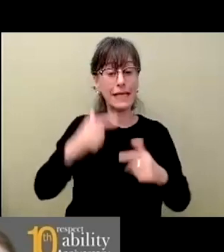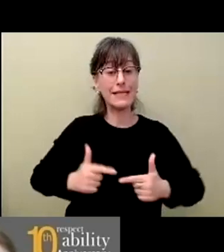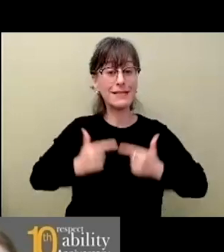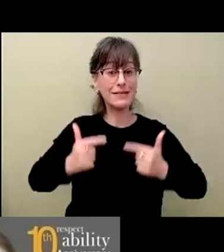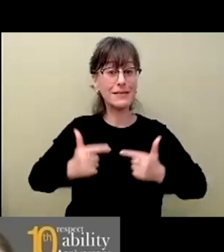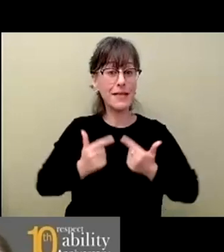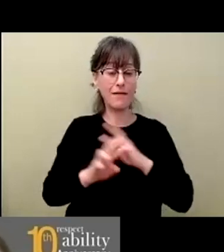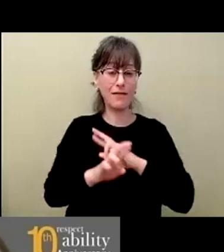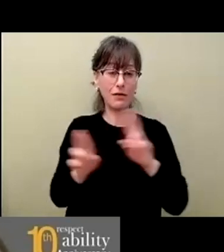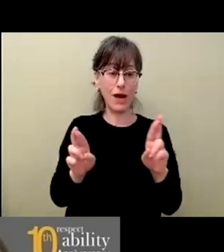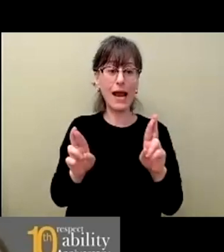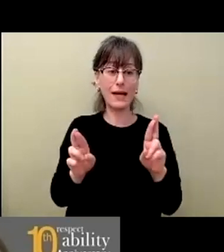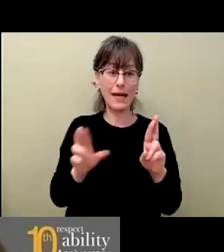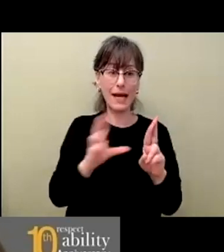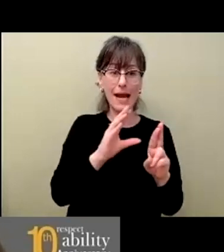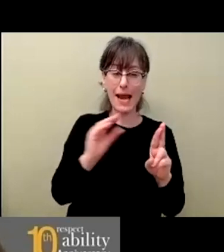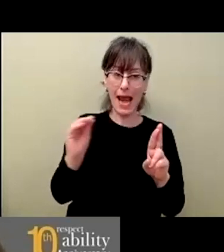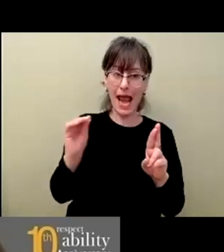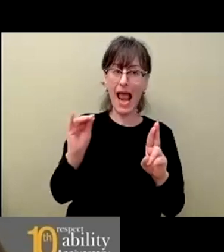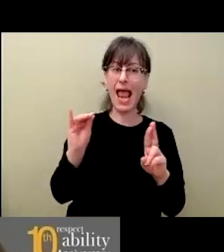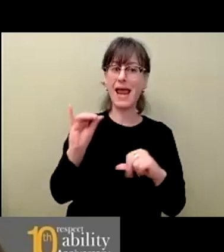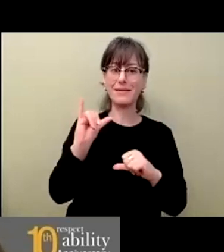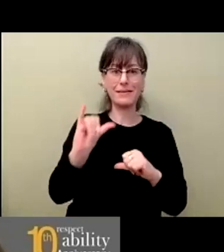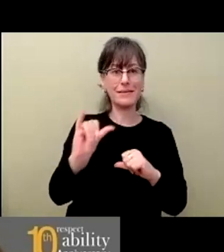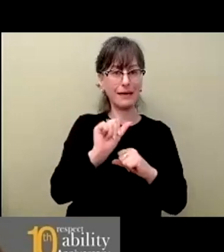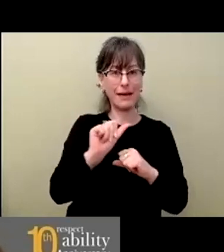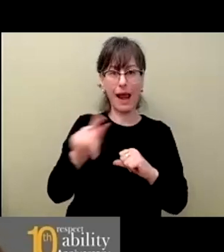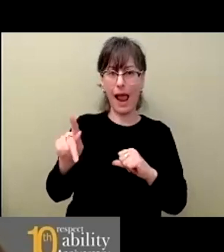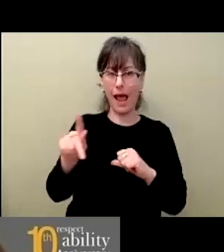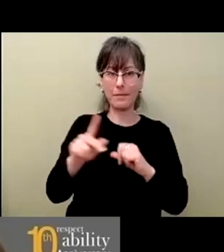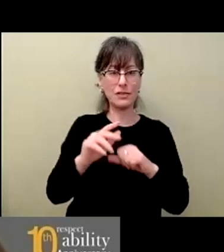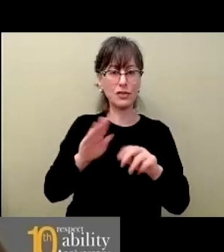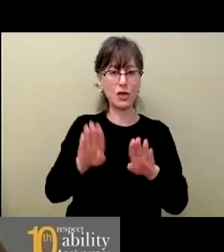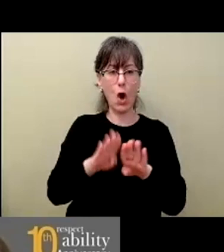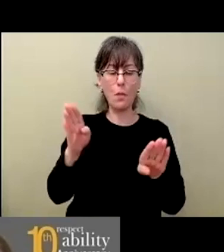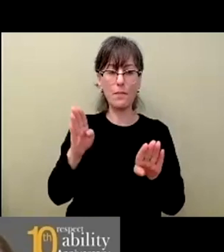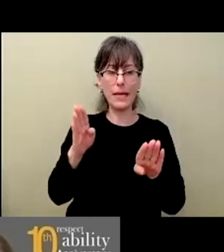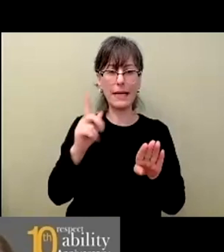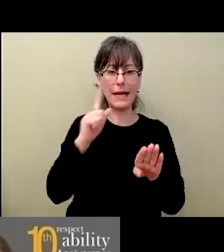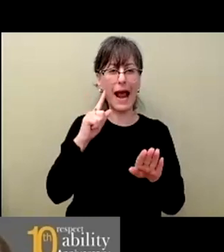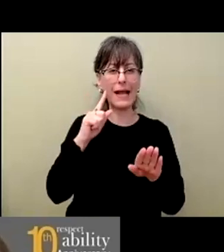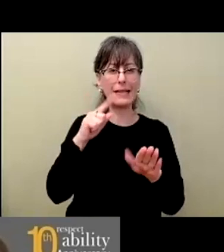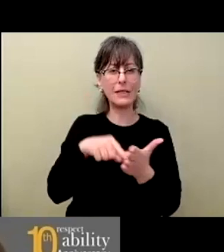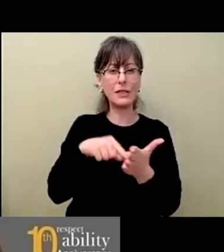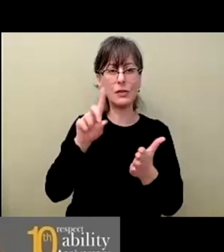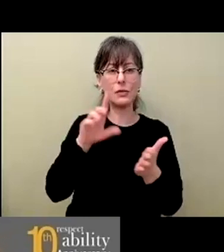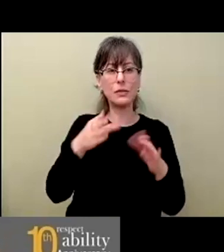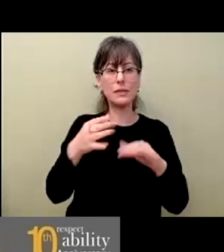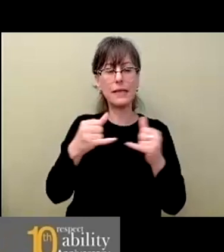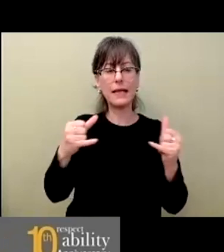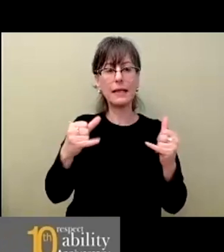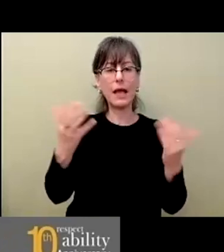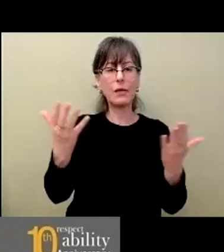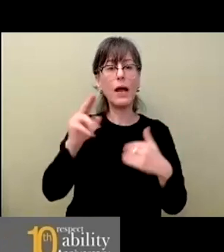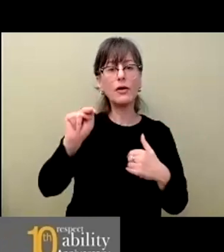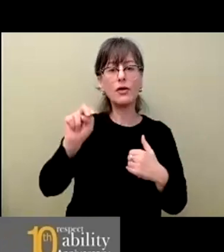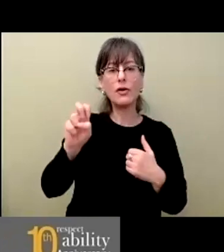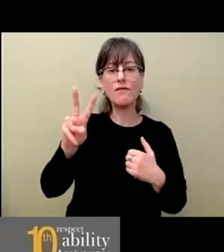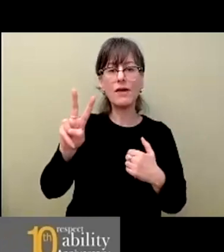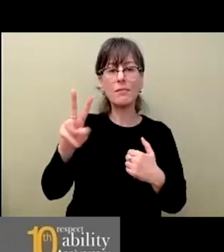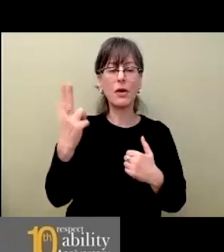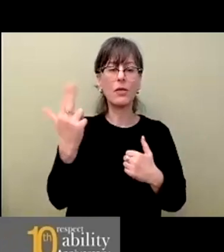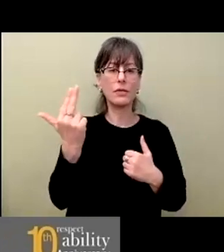to Matan's point, the application is open, and the priority deadline is November 13th. That is